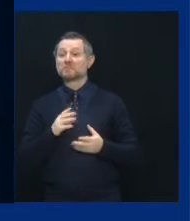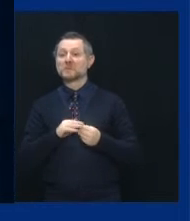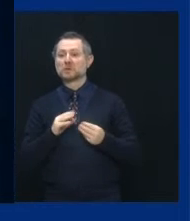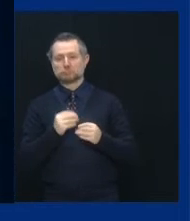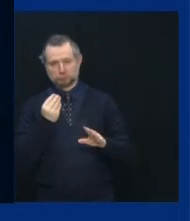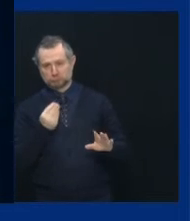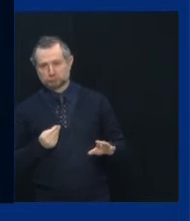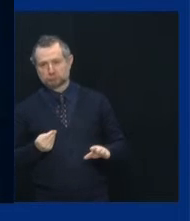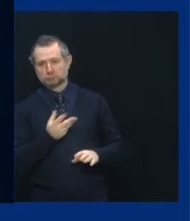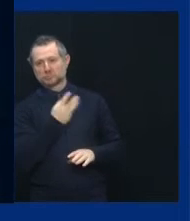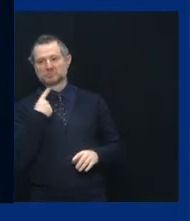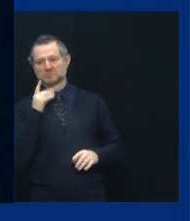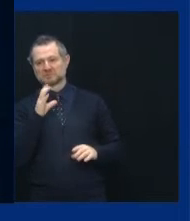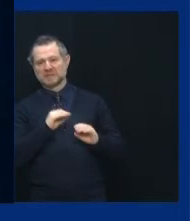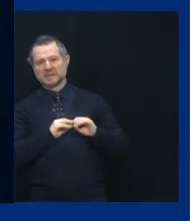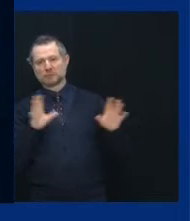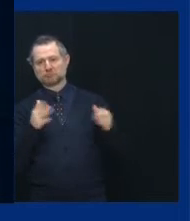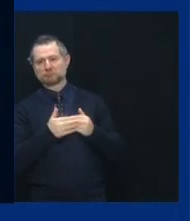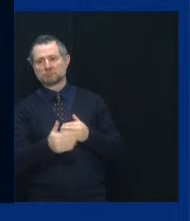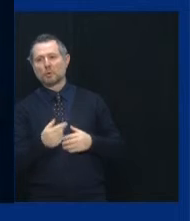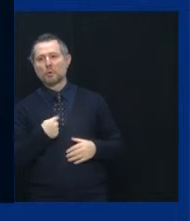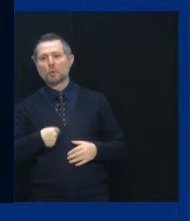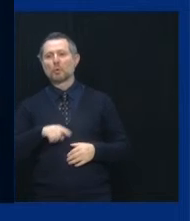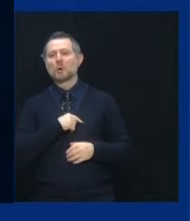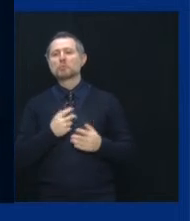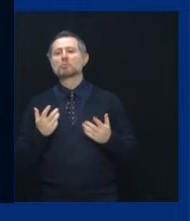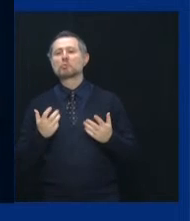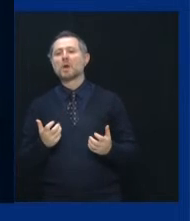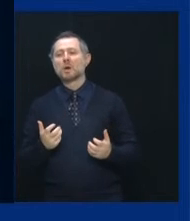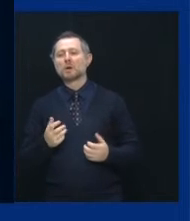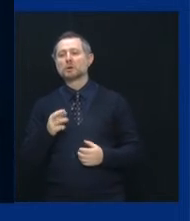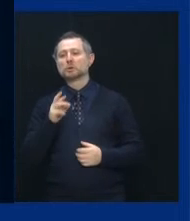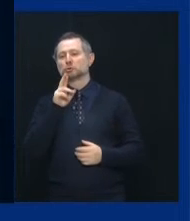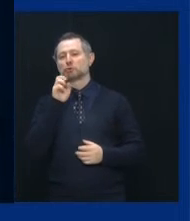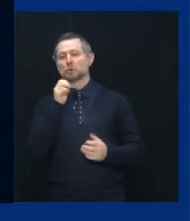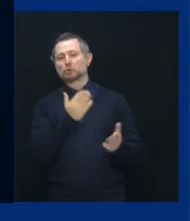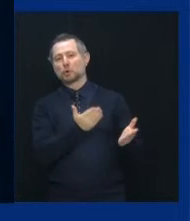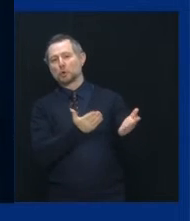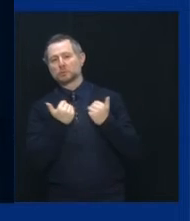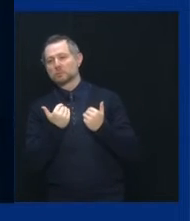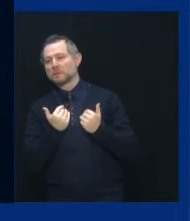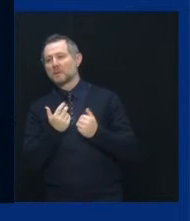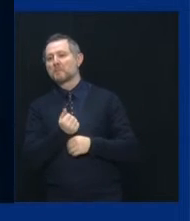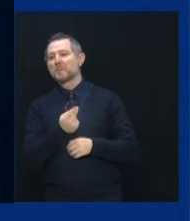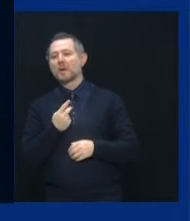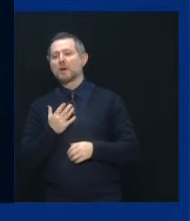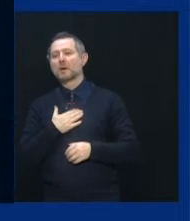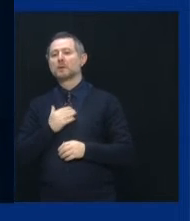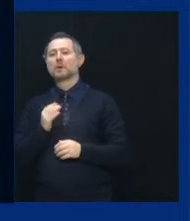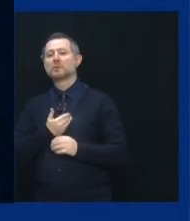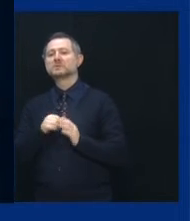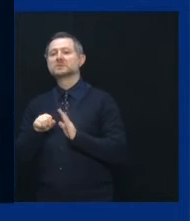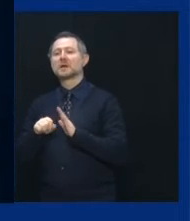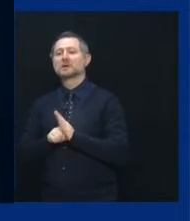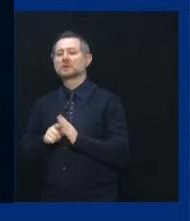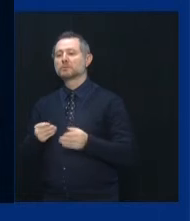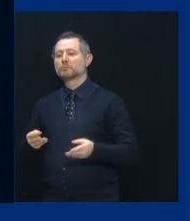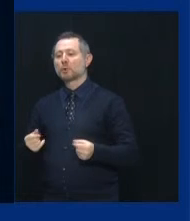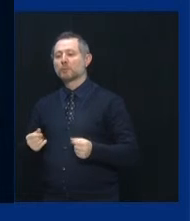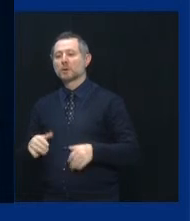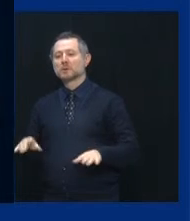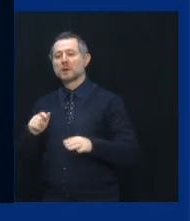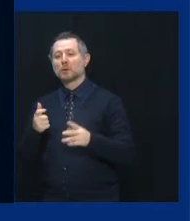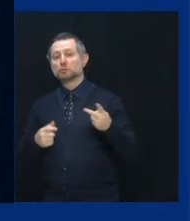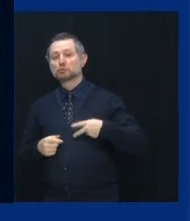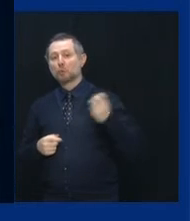clear. We want a return of the state's property that was stolen